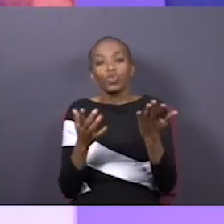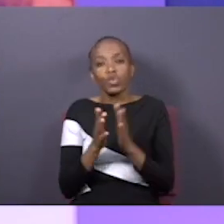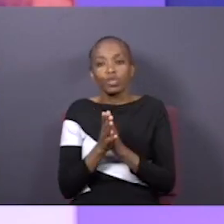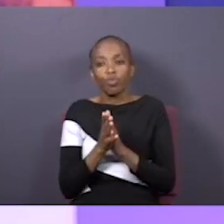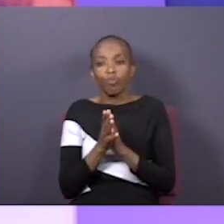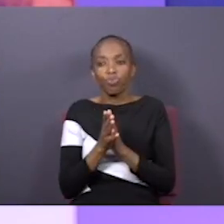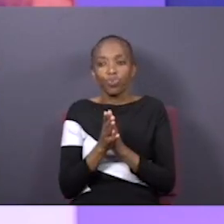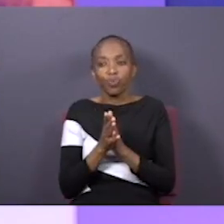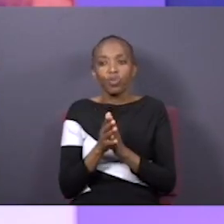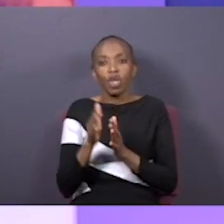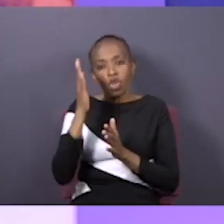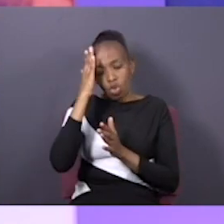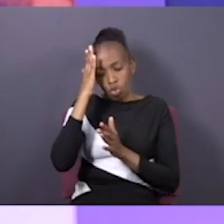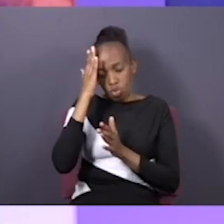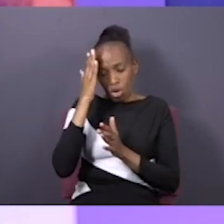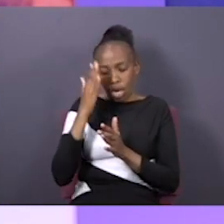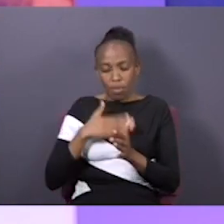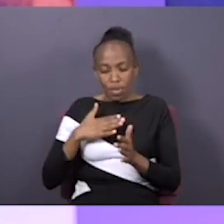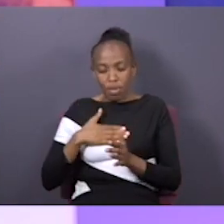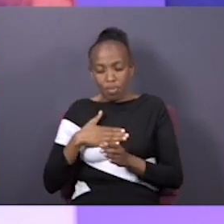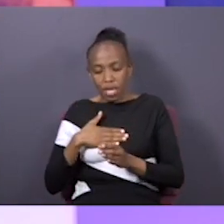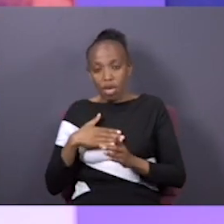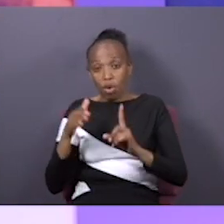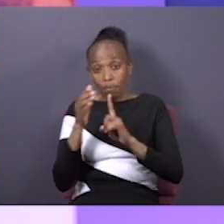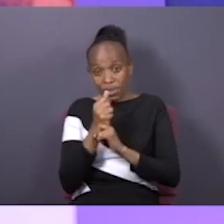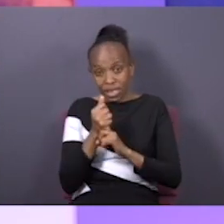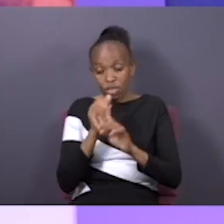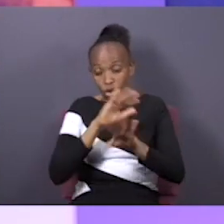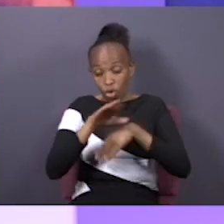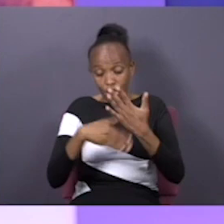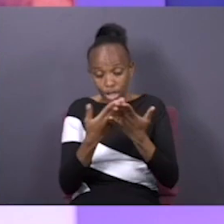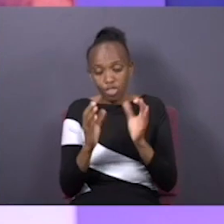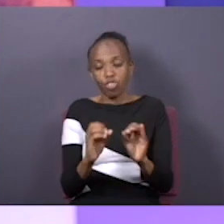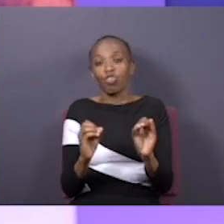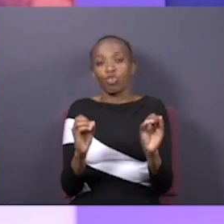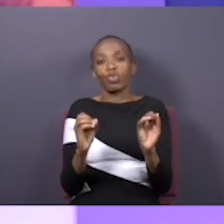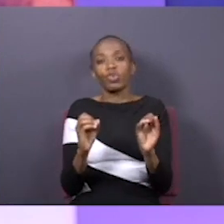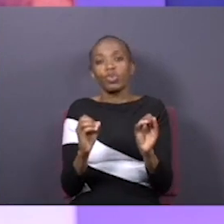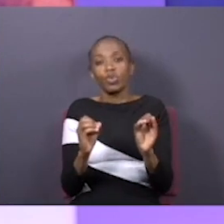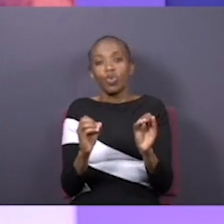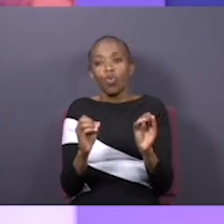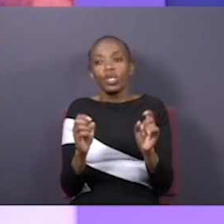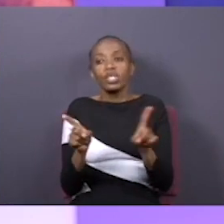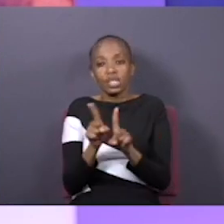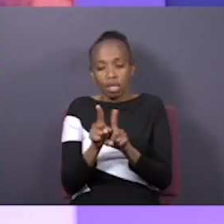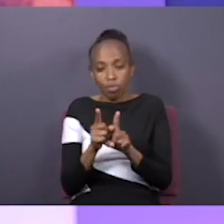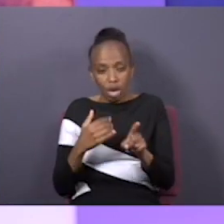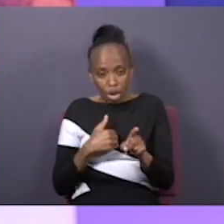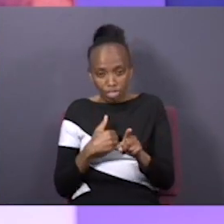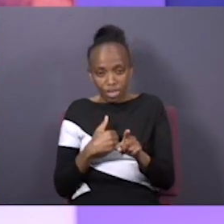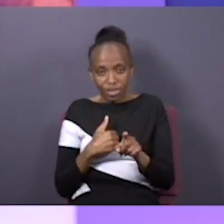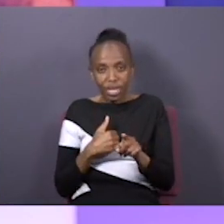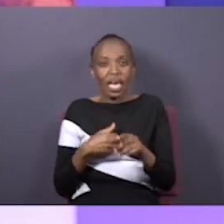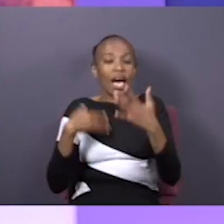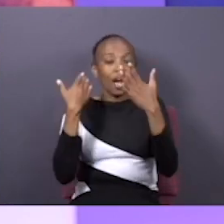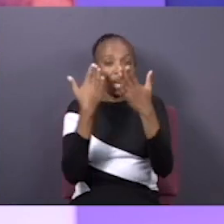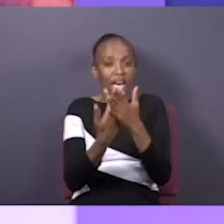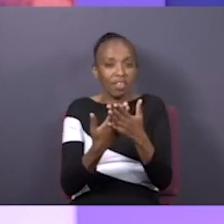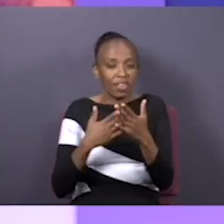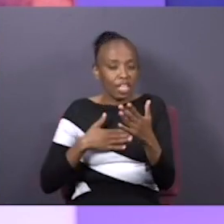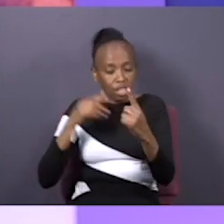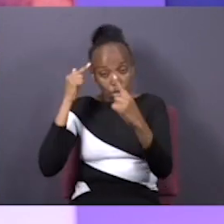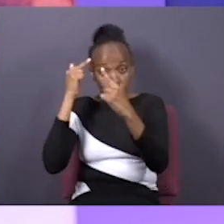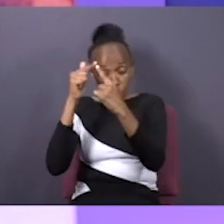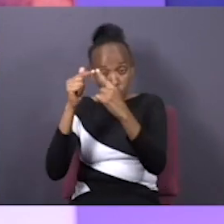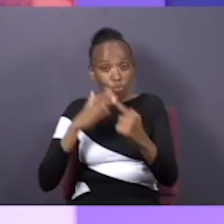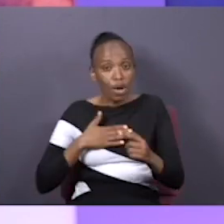says, "Not that I have already obtained all this, or have already arrived at my